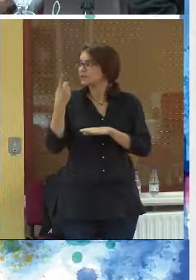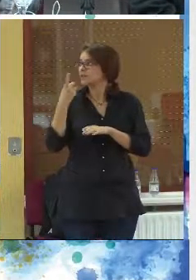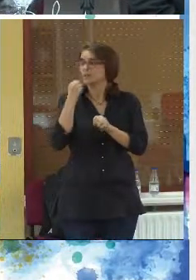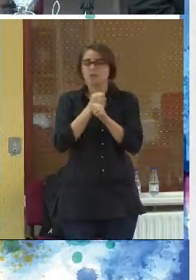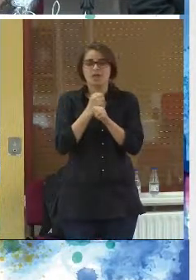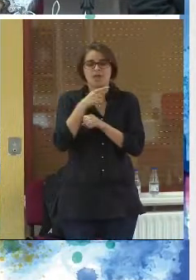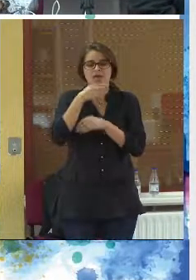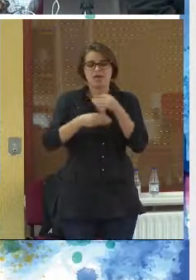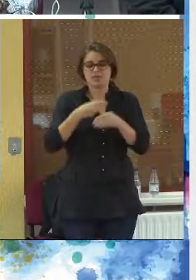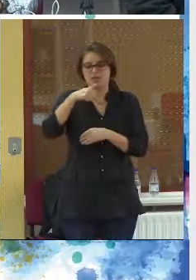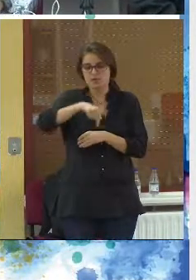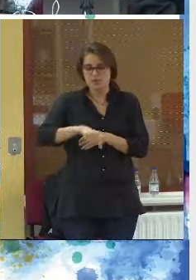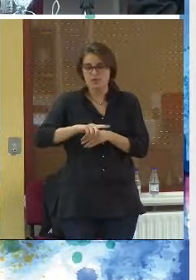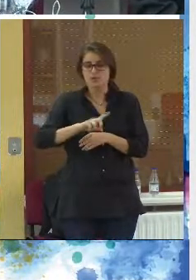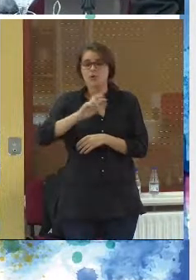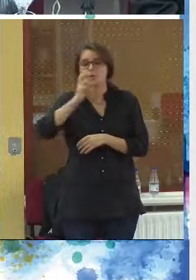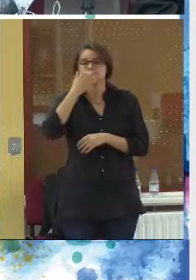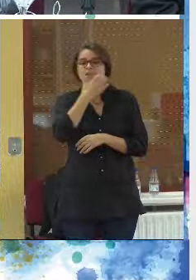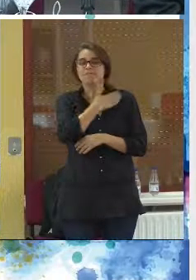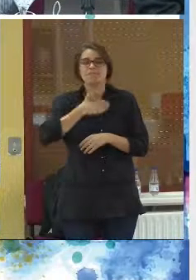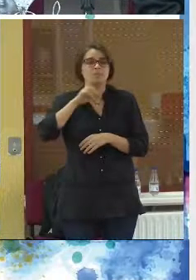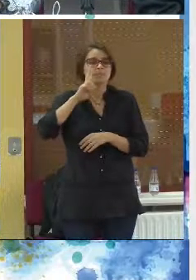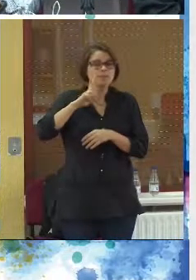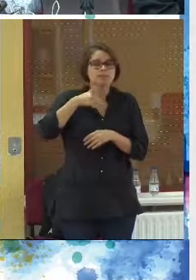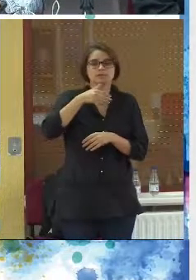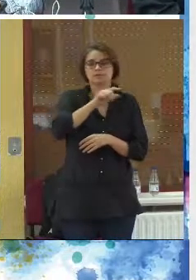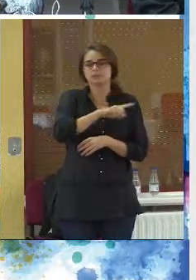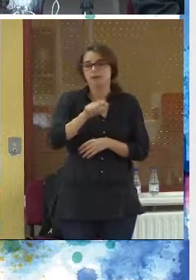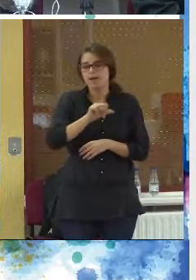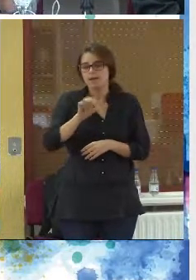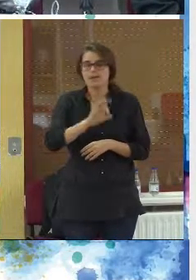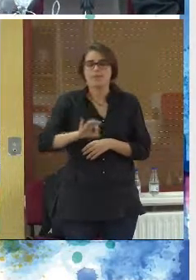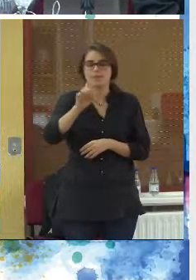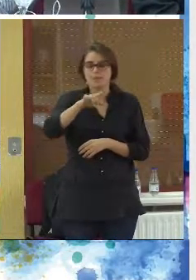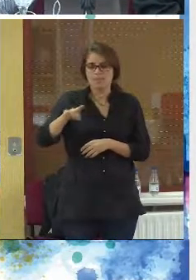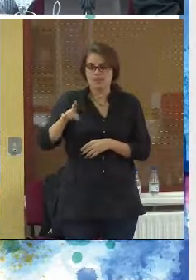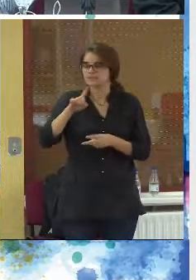be completed today, the calendar, the contacts,